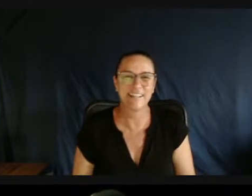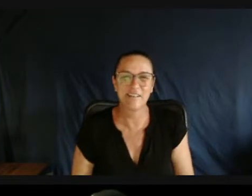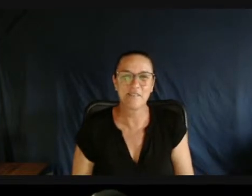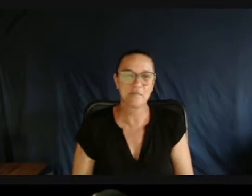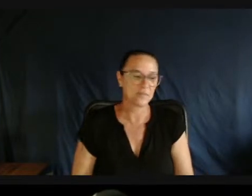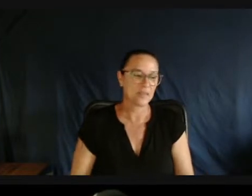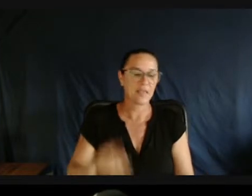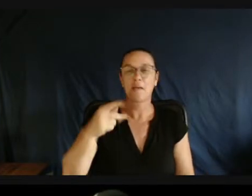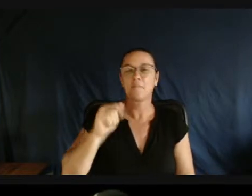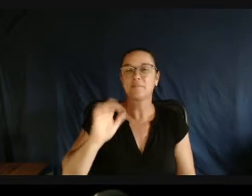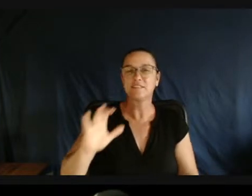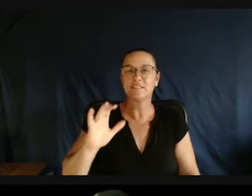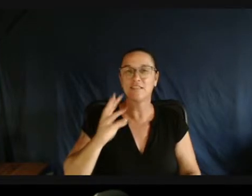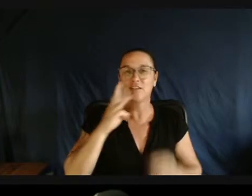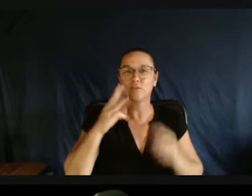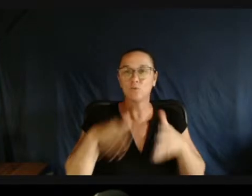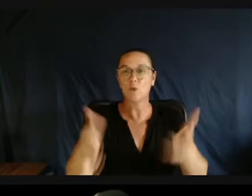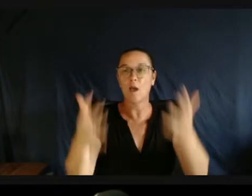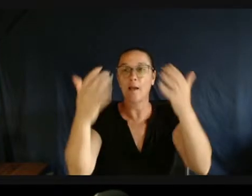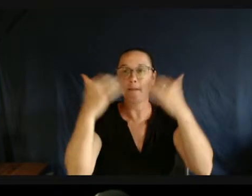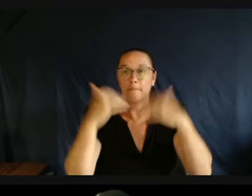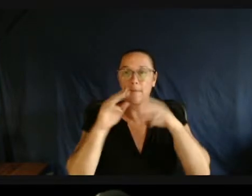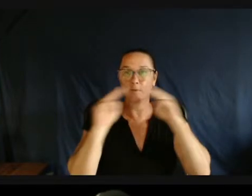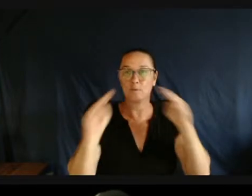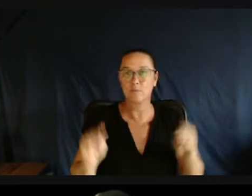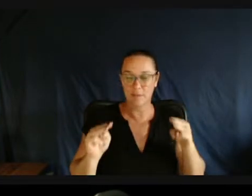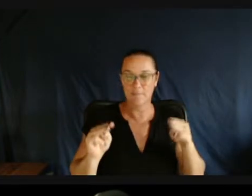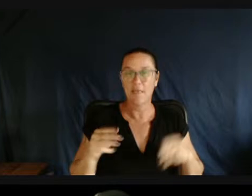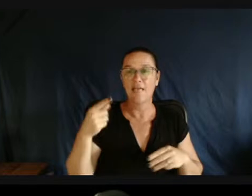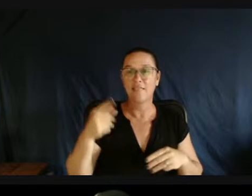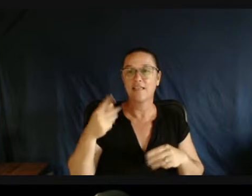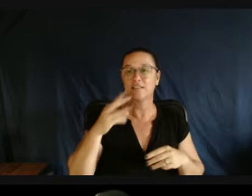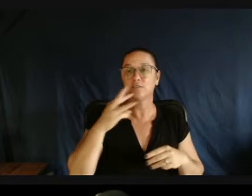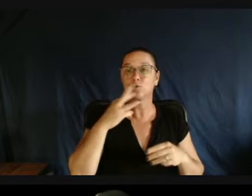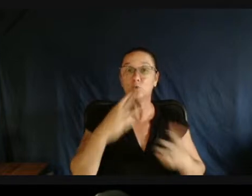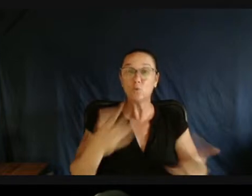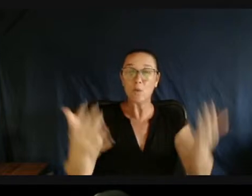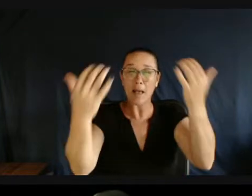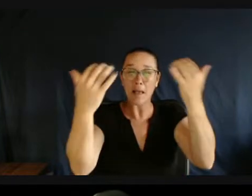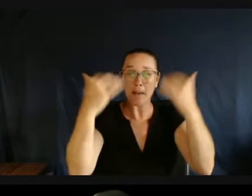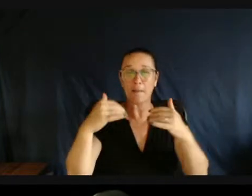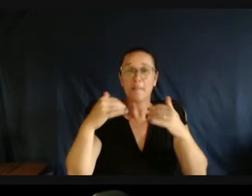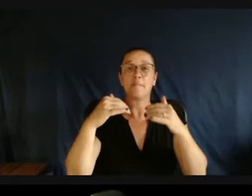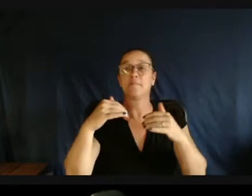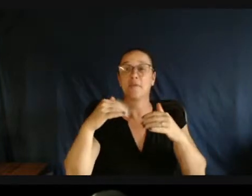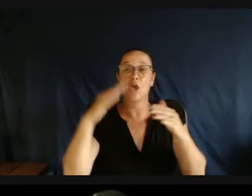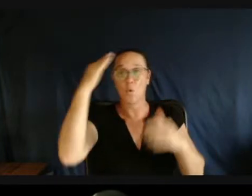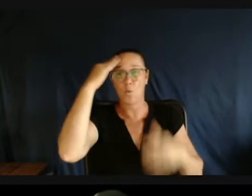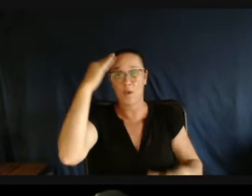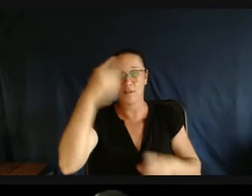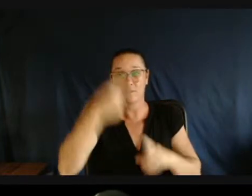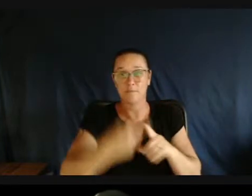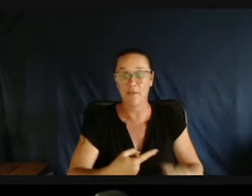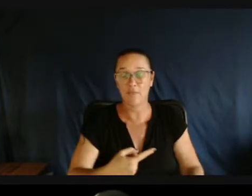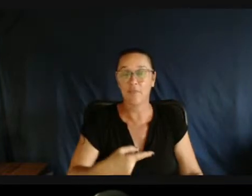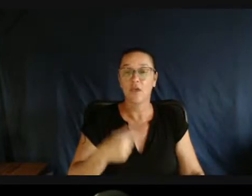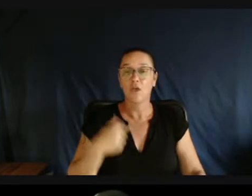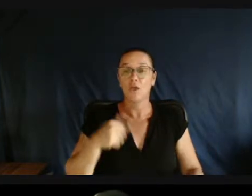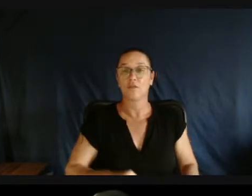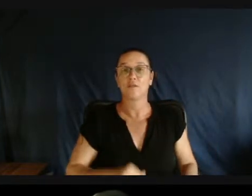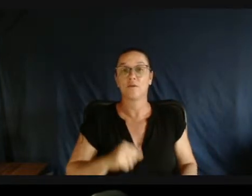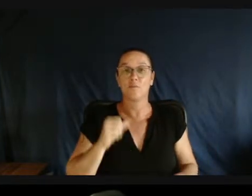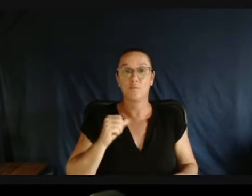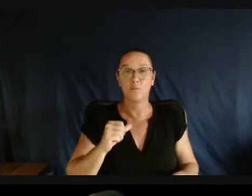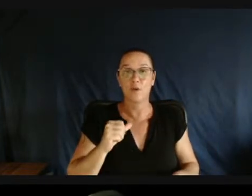Pacific Tsunami Museum. It is Tsunami Awareness Month this month. The Pacific Tsunami Museum is proud to honor Tsunami